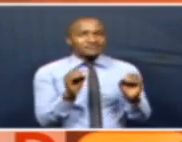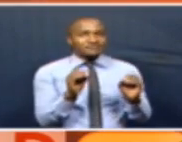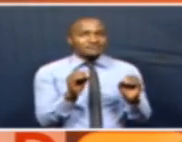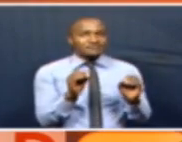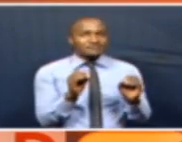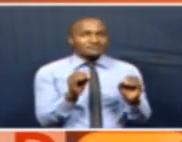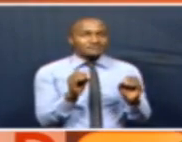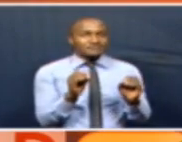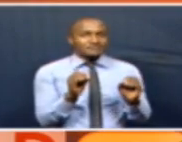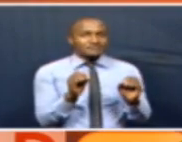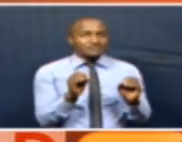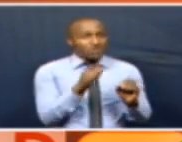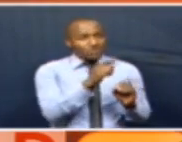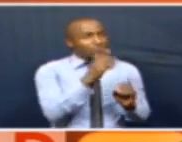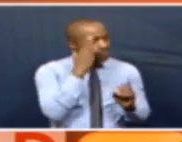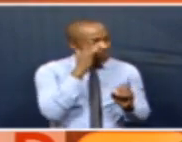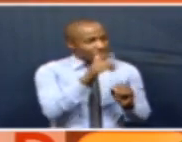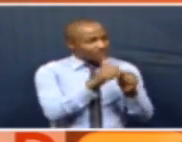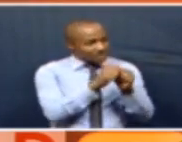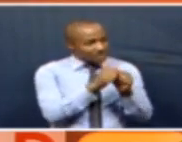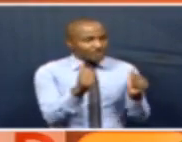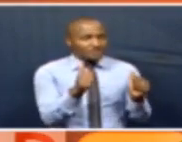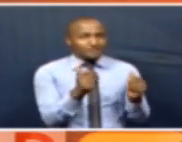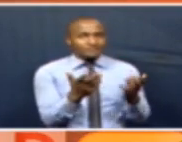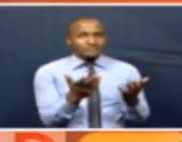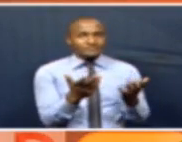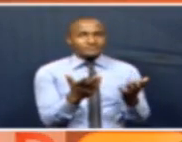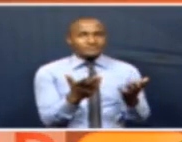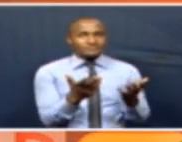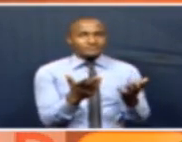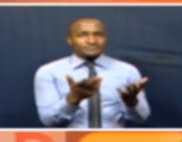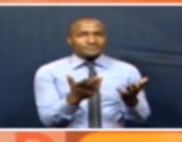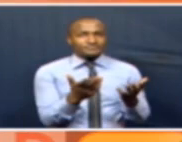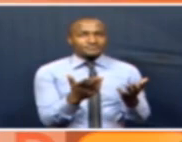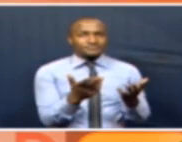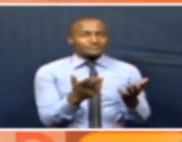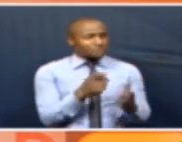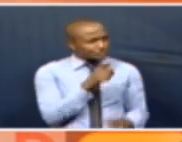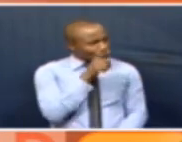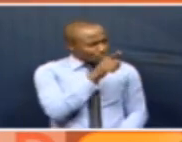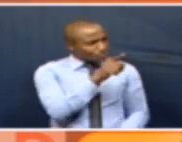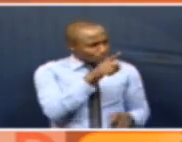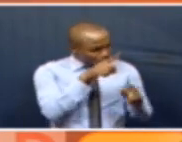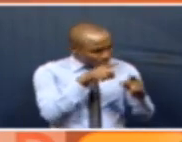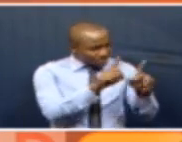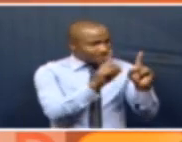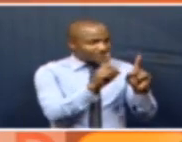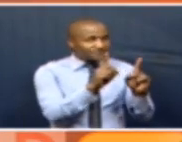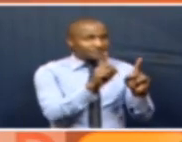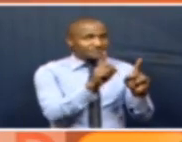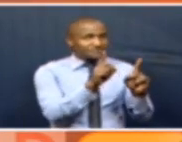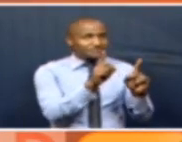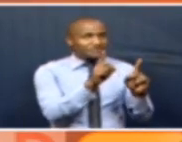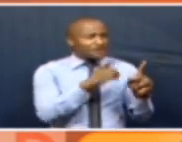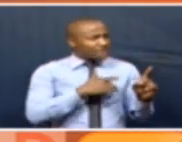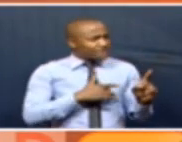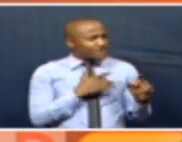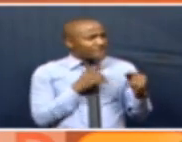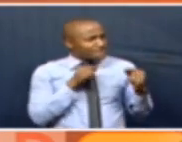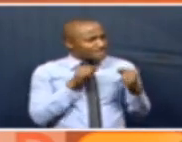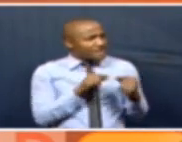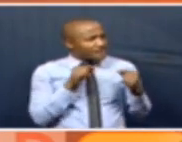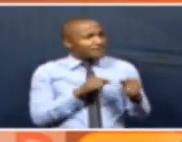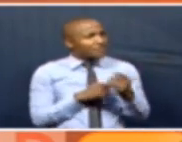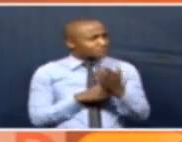Kathangu, you know him very well, but do you yourself hold any grudges